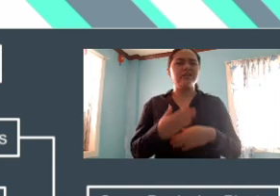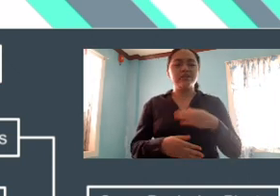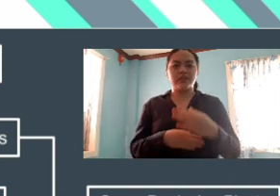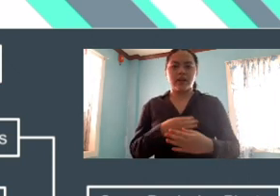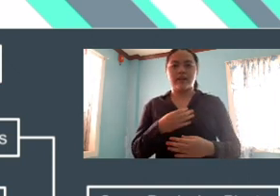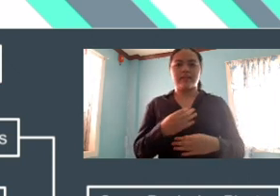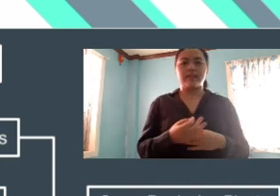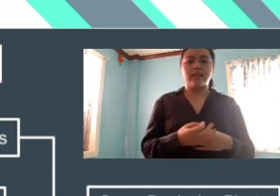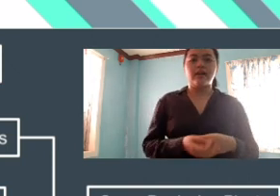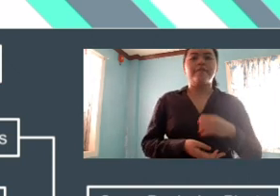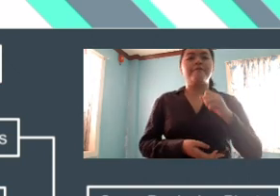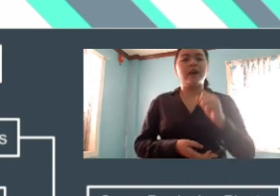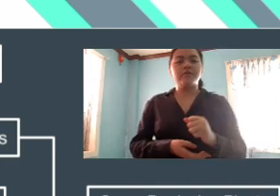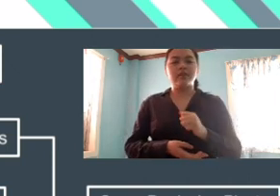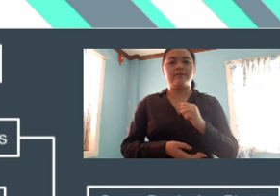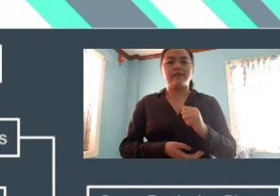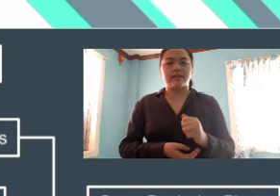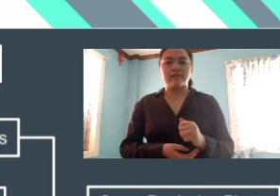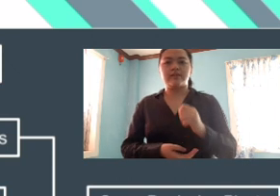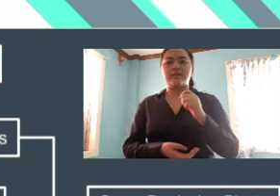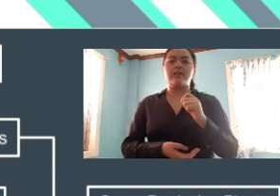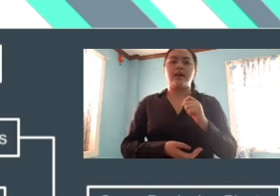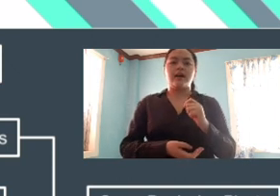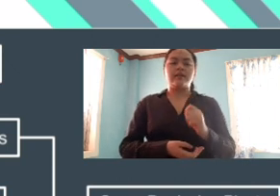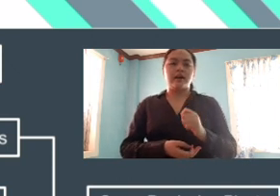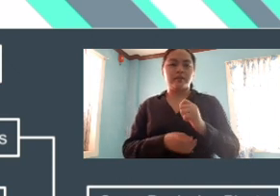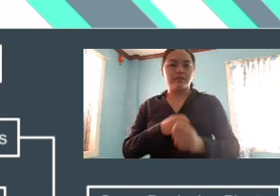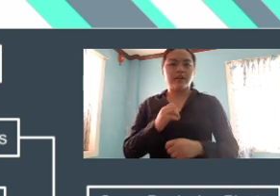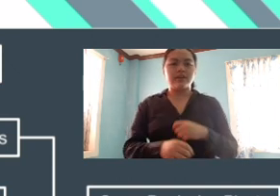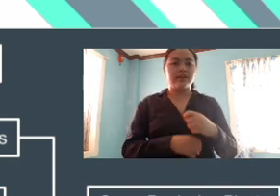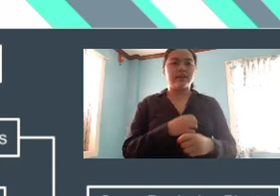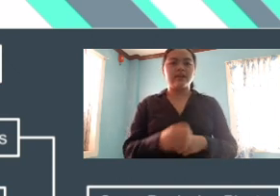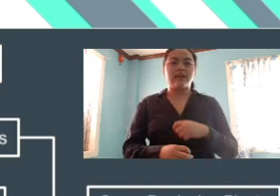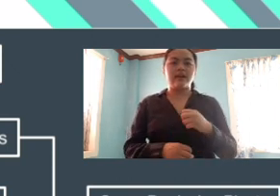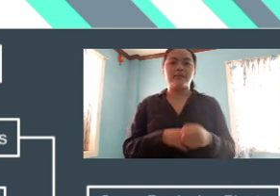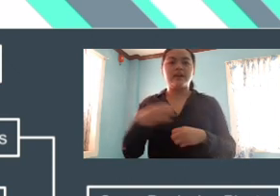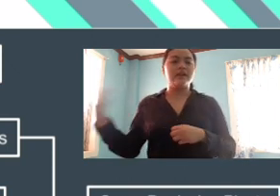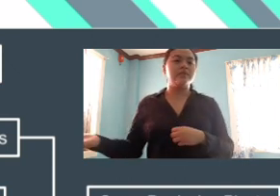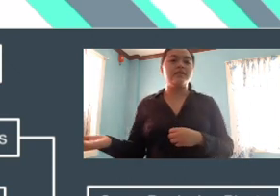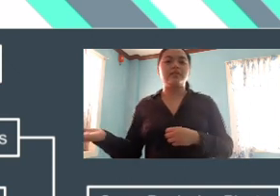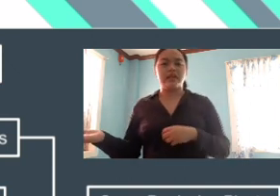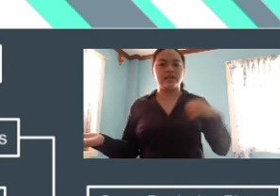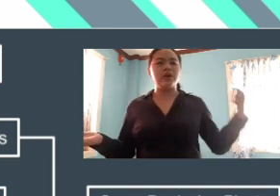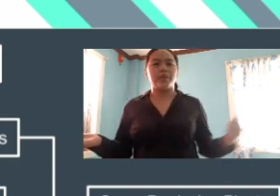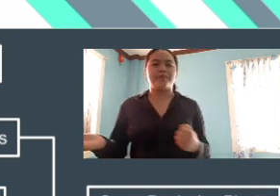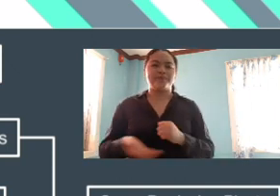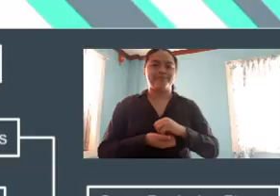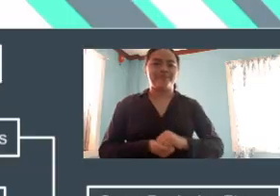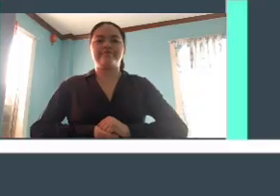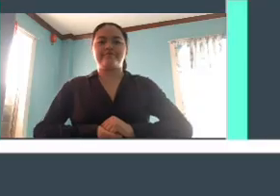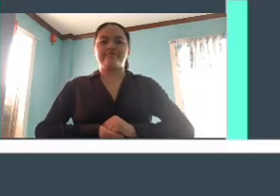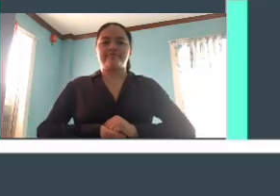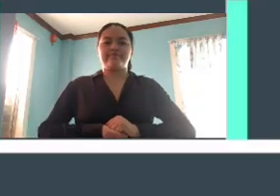us understand the flowering plants. Are we ready? Are we good? Let's go.